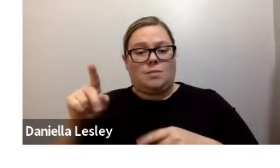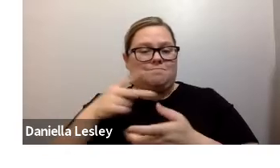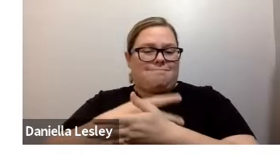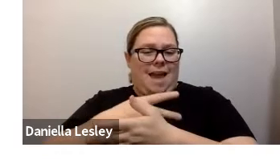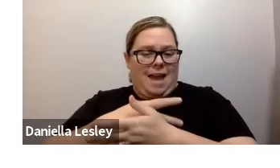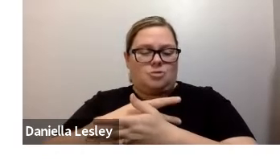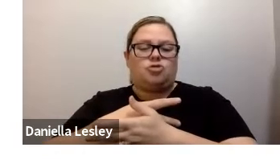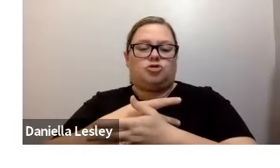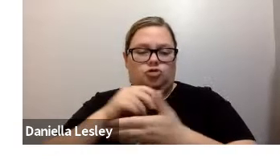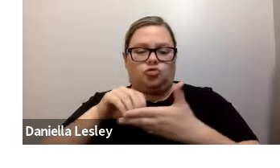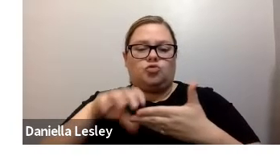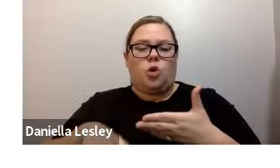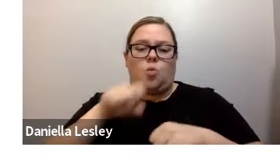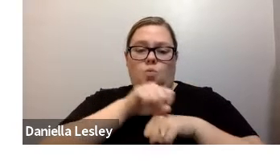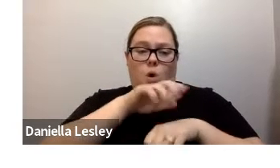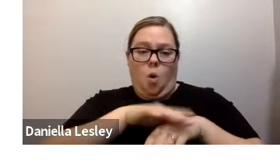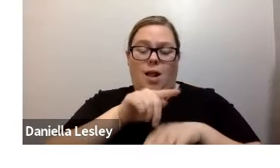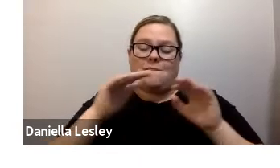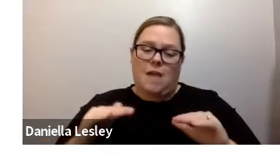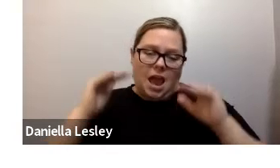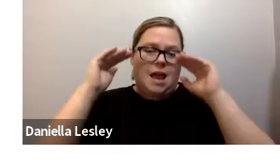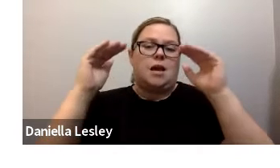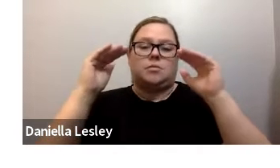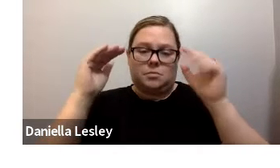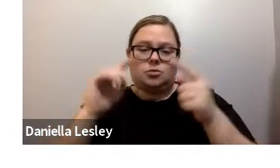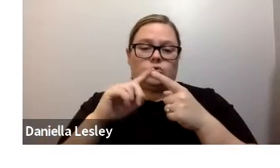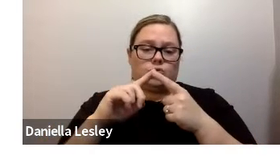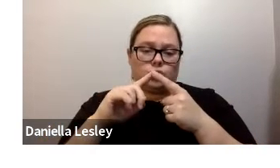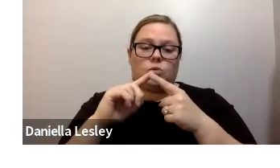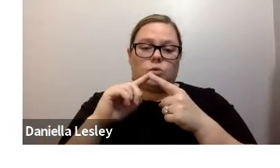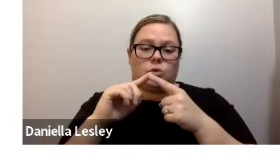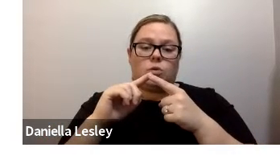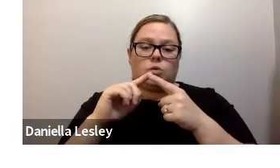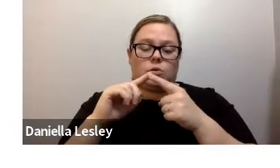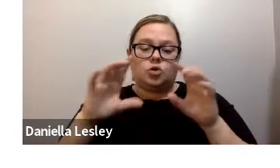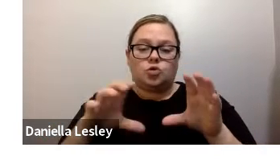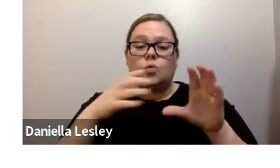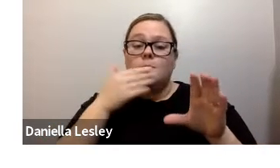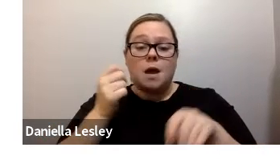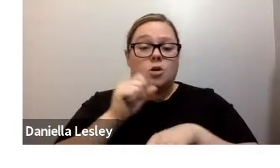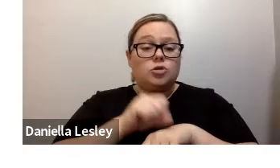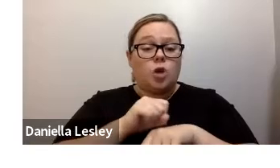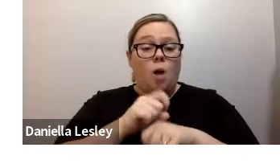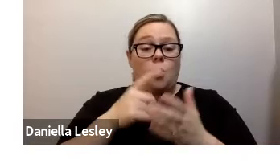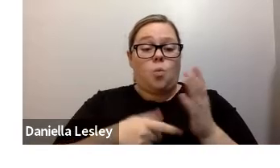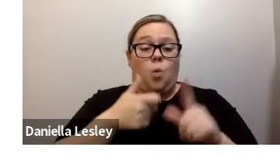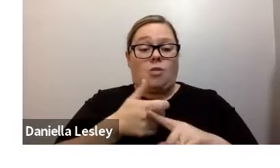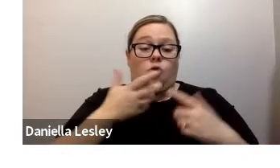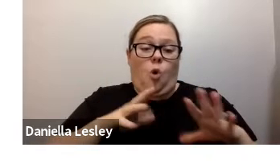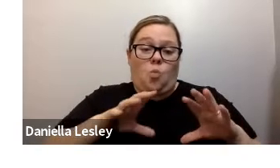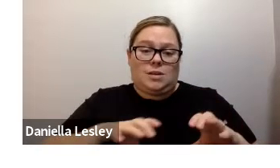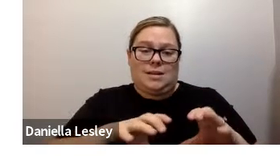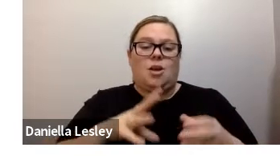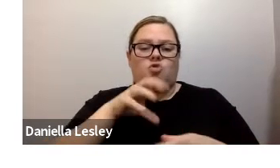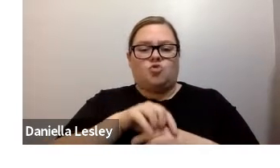on the project and advanced the project to do a better job at what it did, including